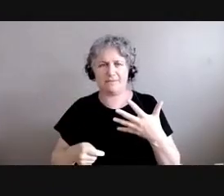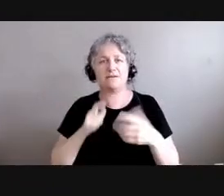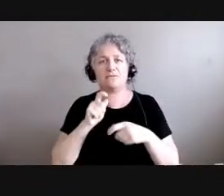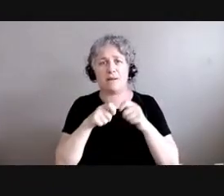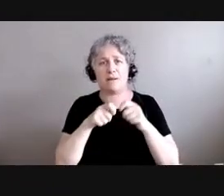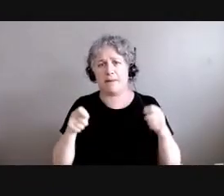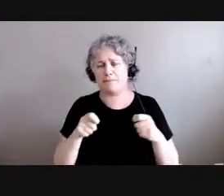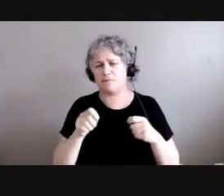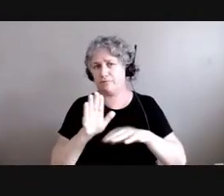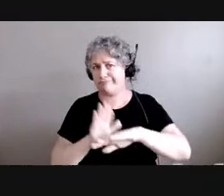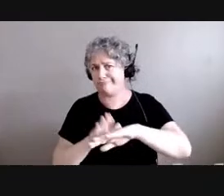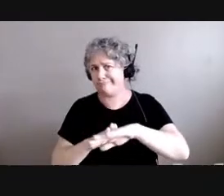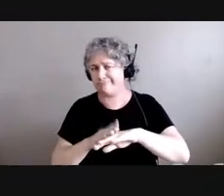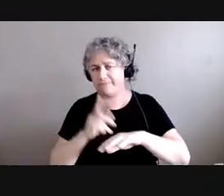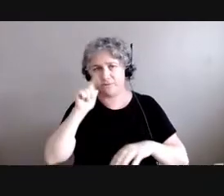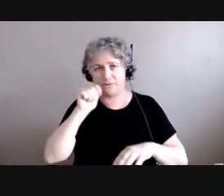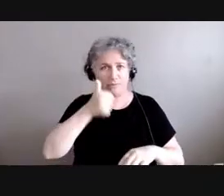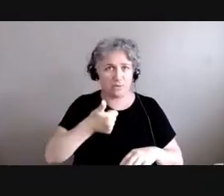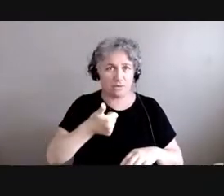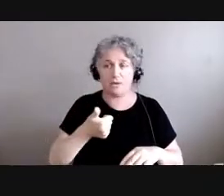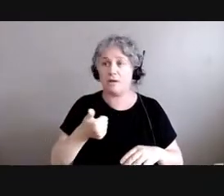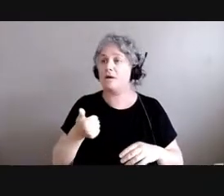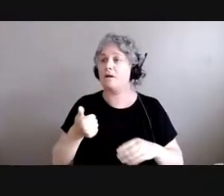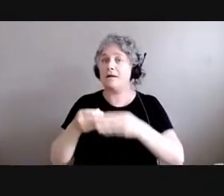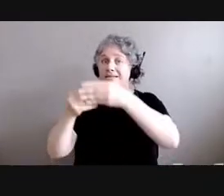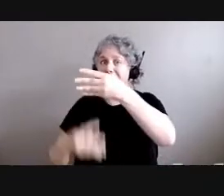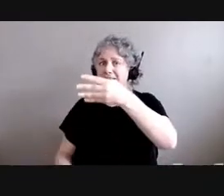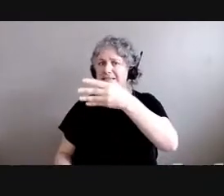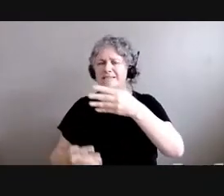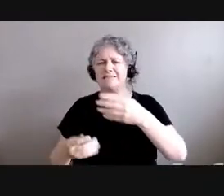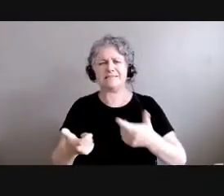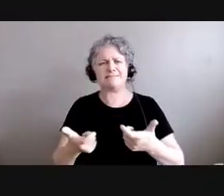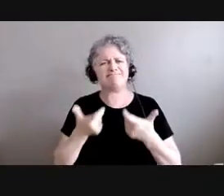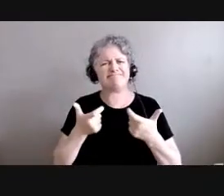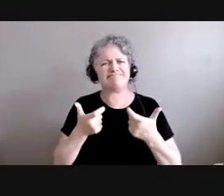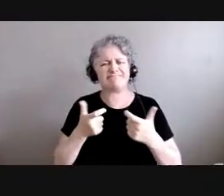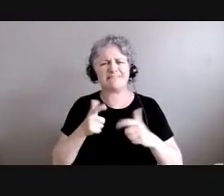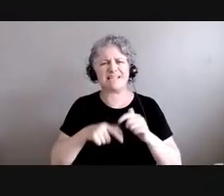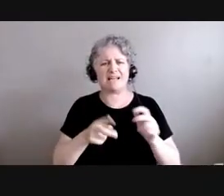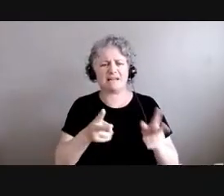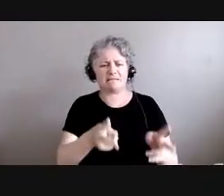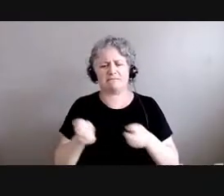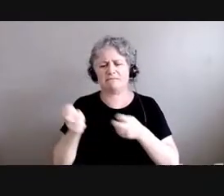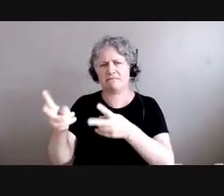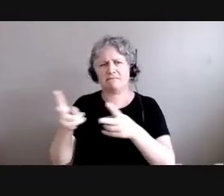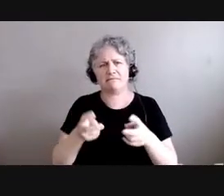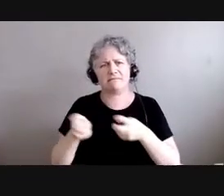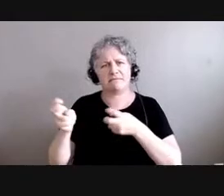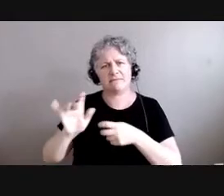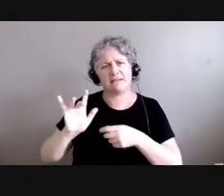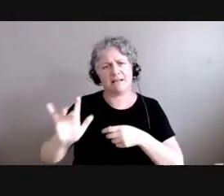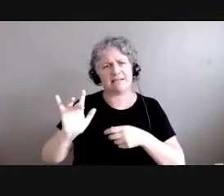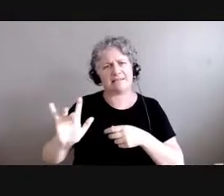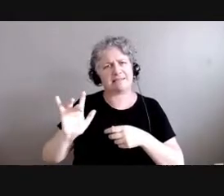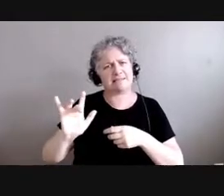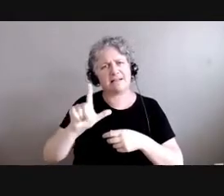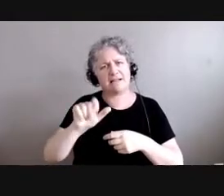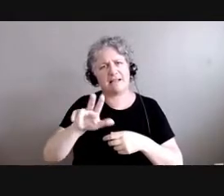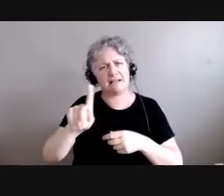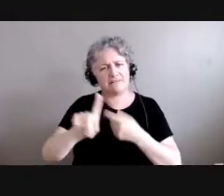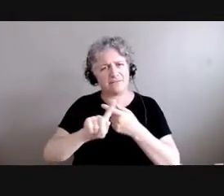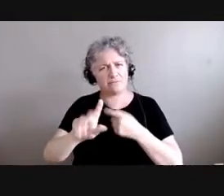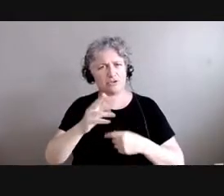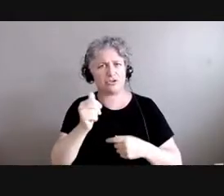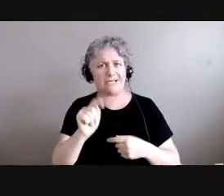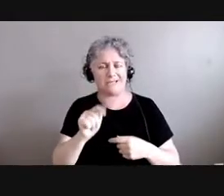up. So we were told that attendees haven't been able to copy links out of the chat. We are going to check our webinar settings and we'll try and have